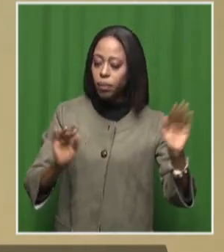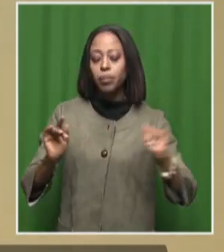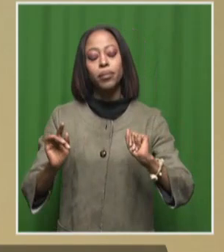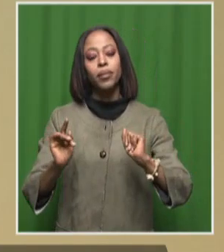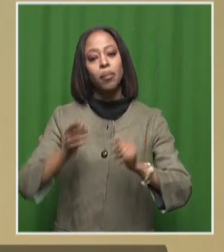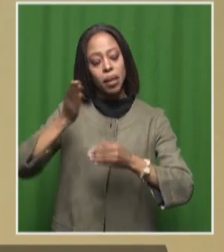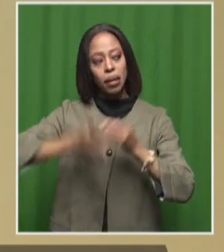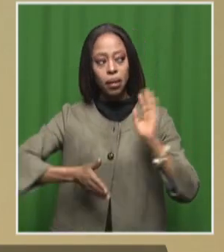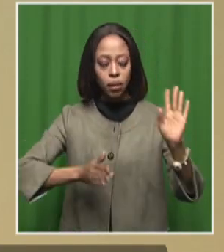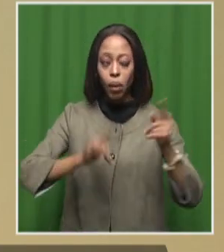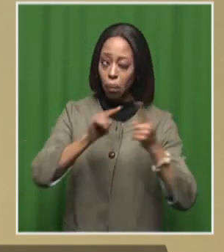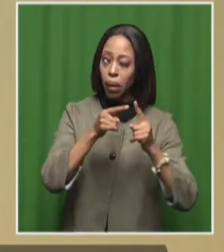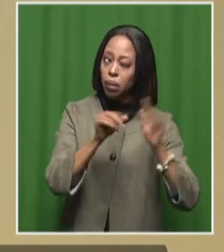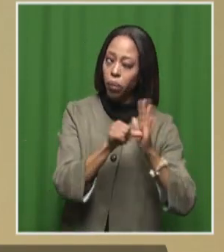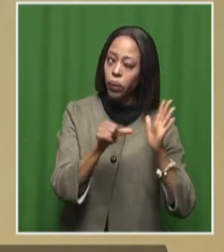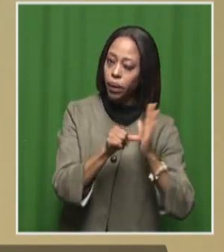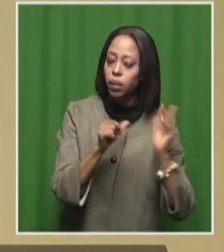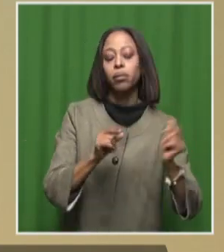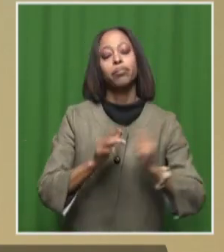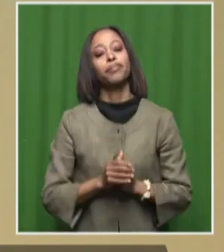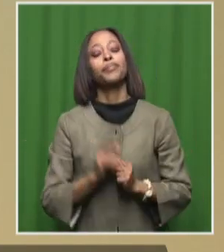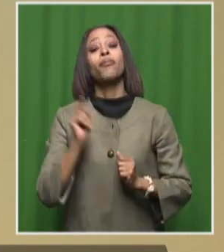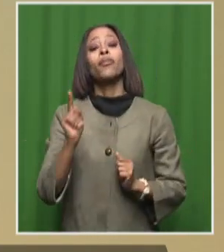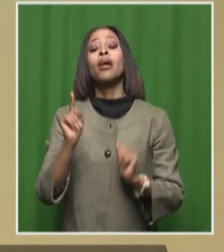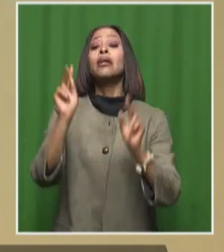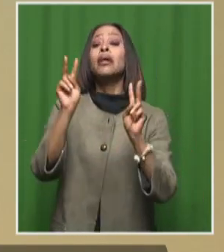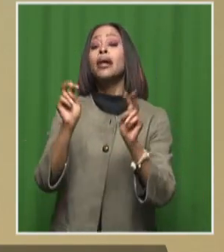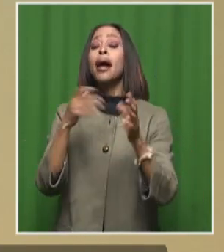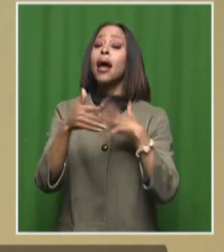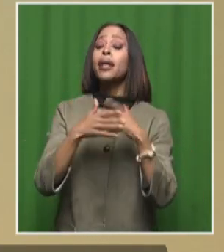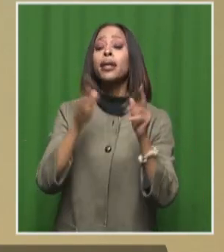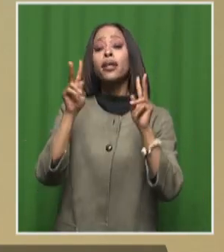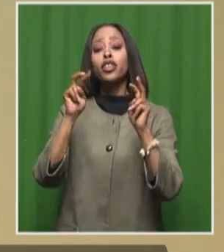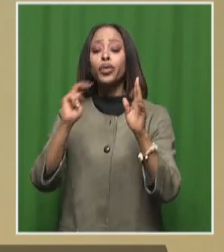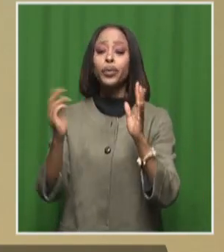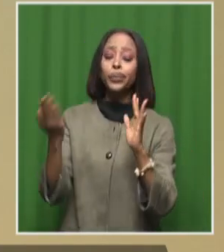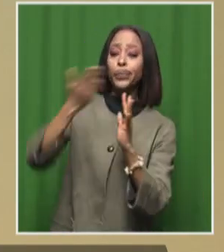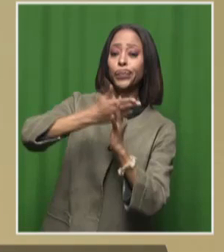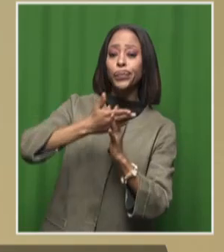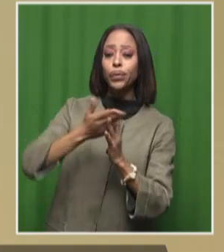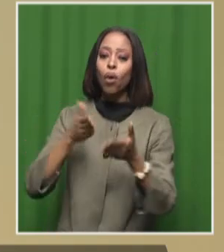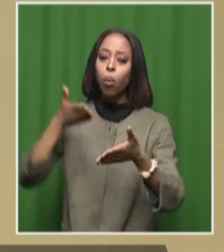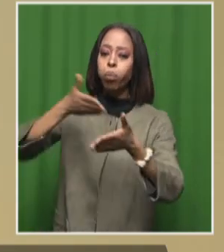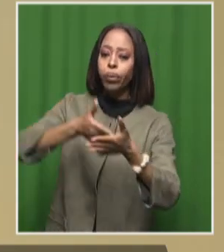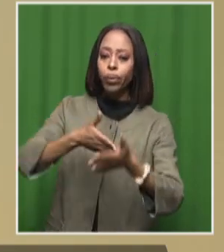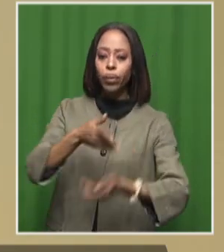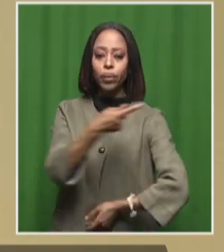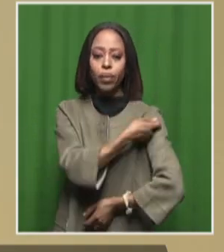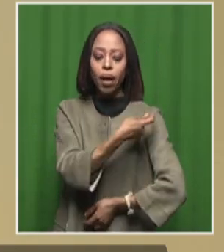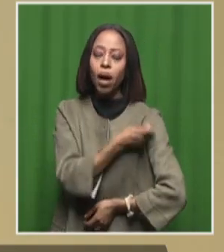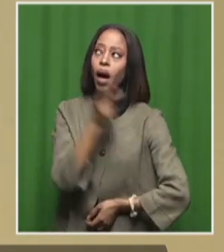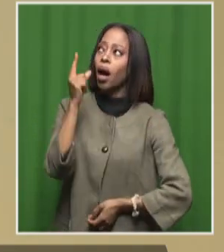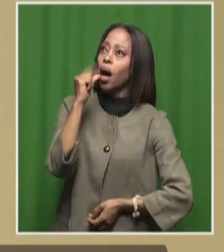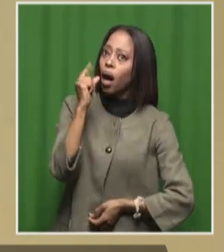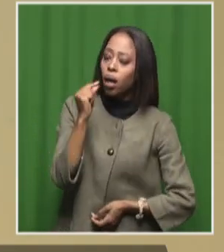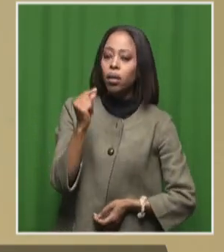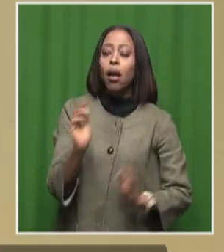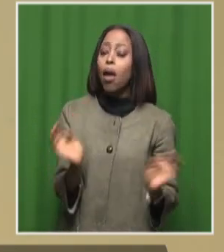end in this point because it's very important. Okay, go for it. That interrupt vaccination is emergencies. We have